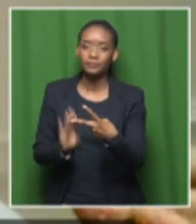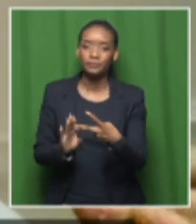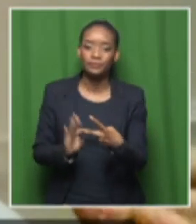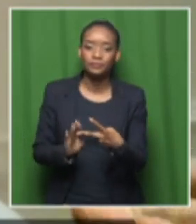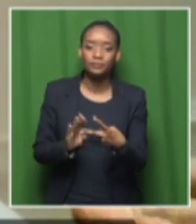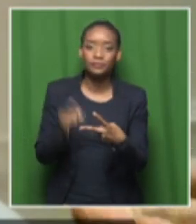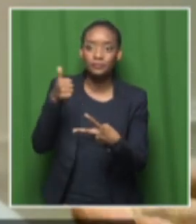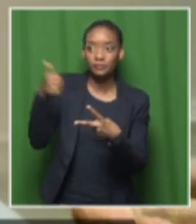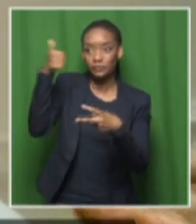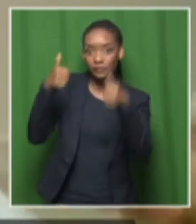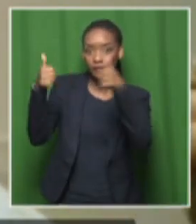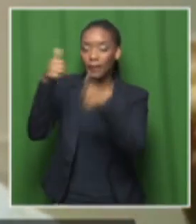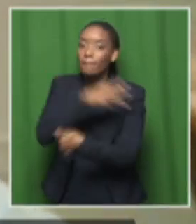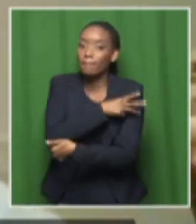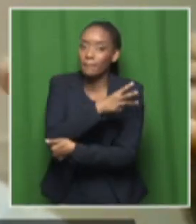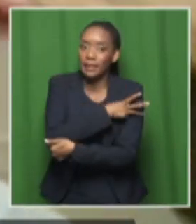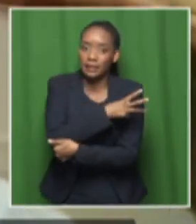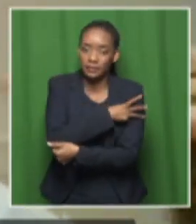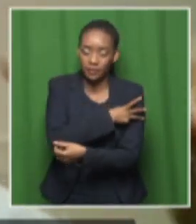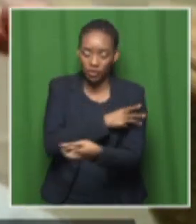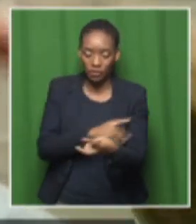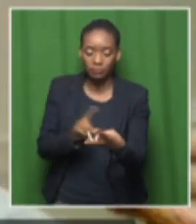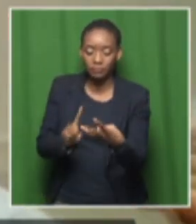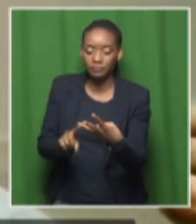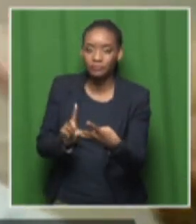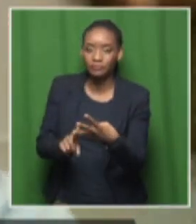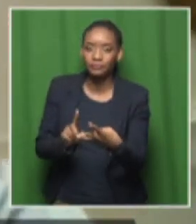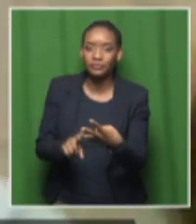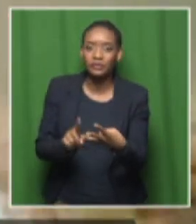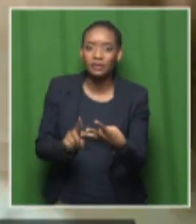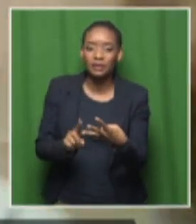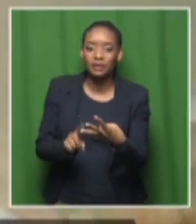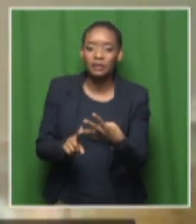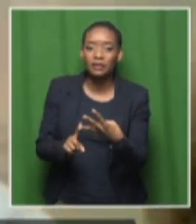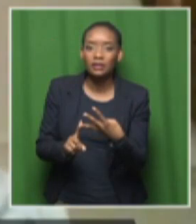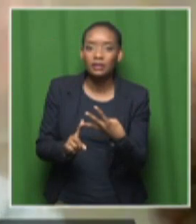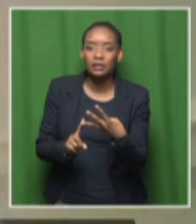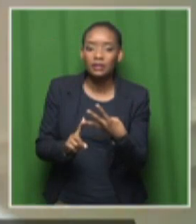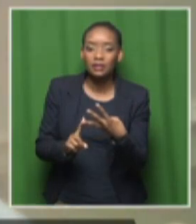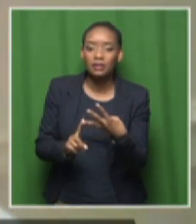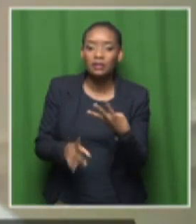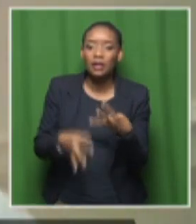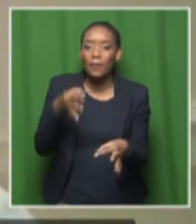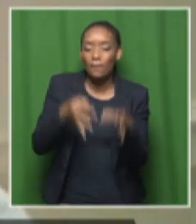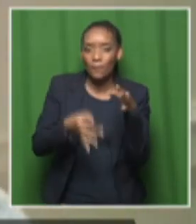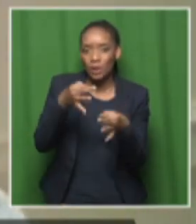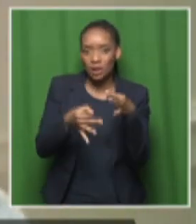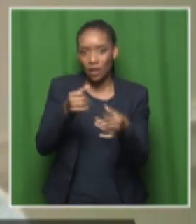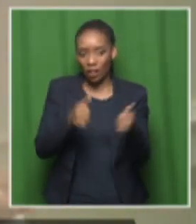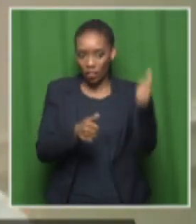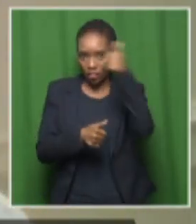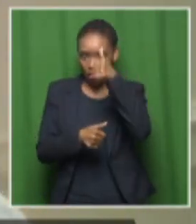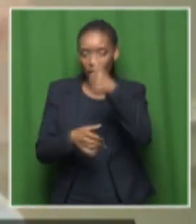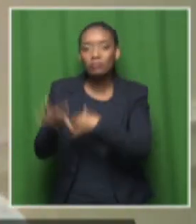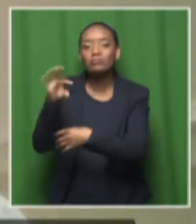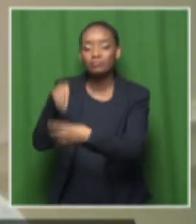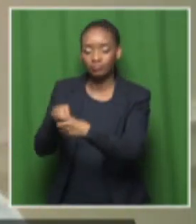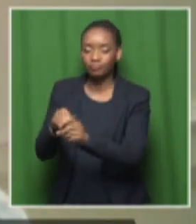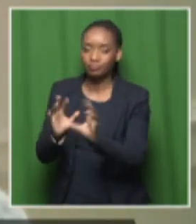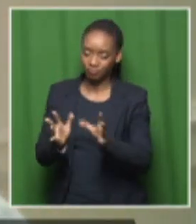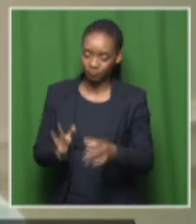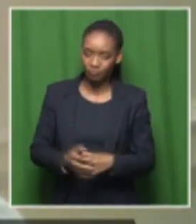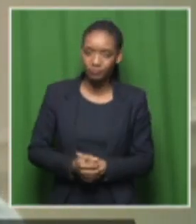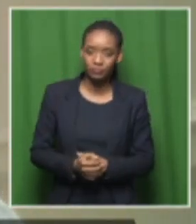is management. You include the executive authority, which is the political head. In